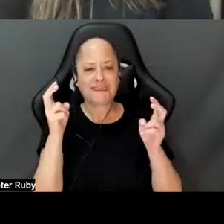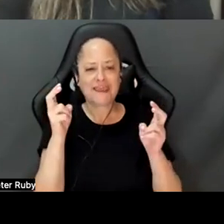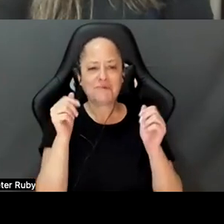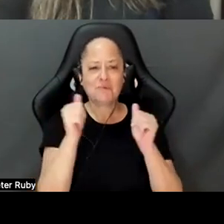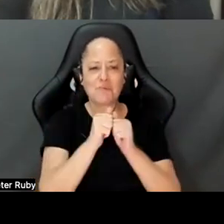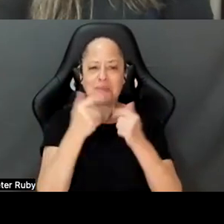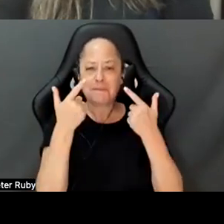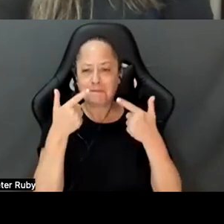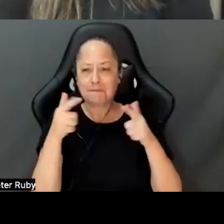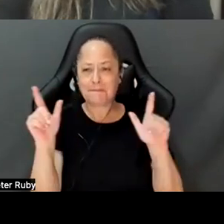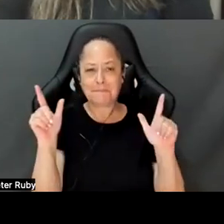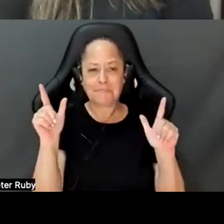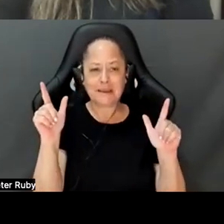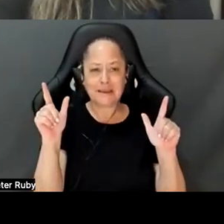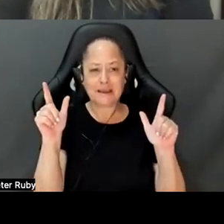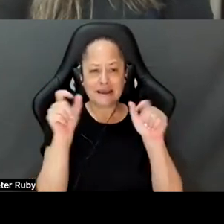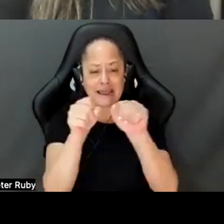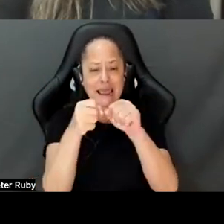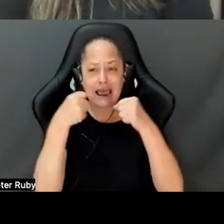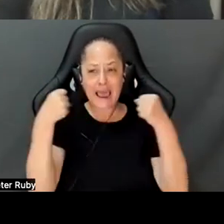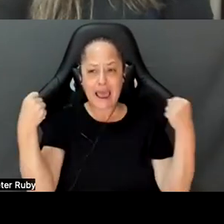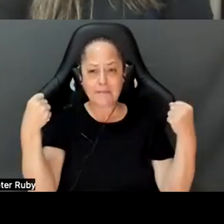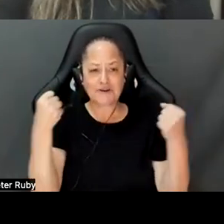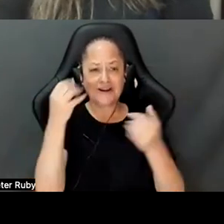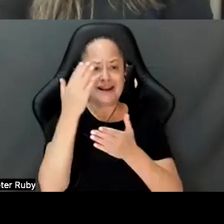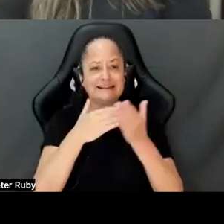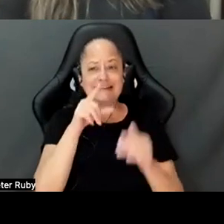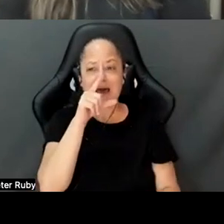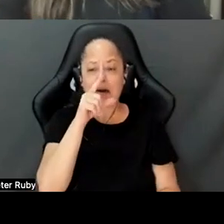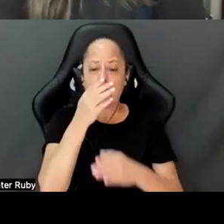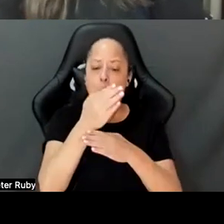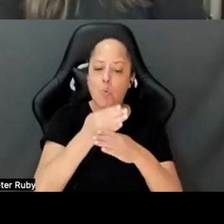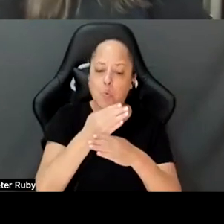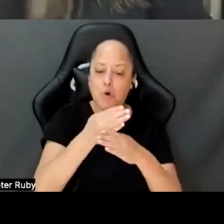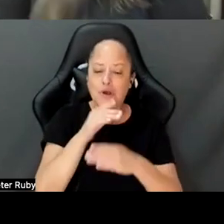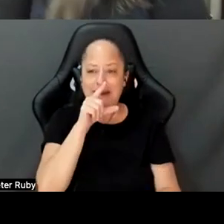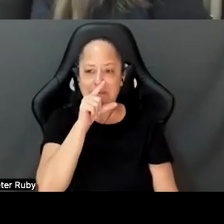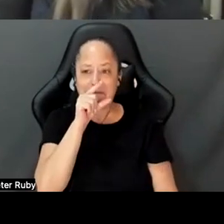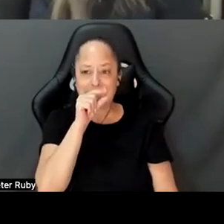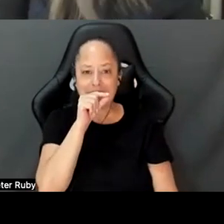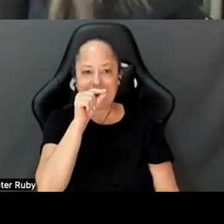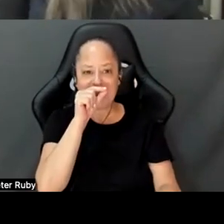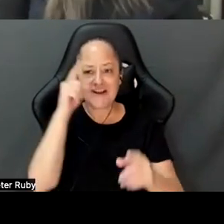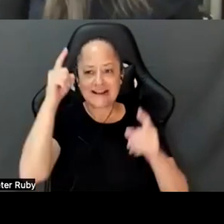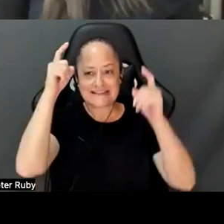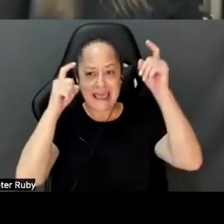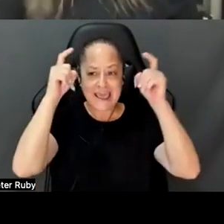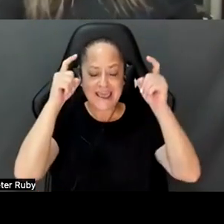big cabinetry and then some parrots, wooden parrots, not real ones, hanging above me.